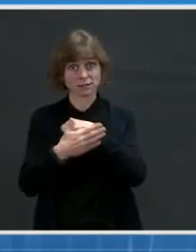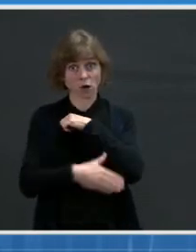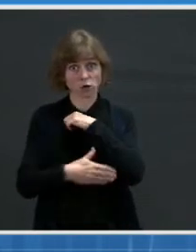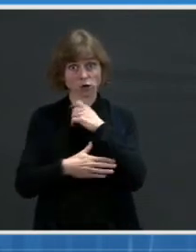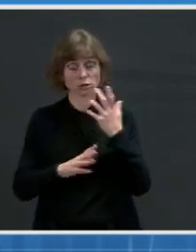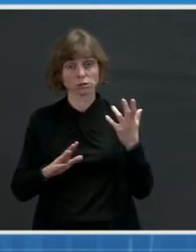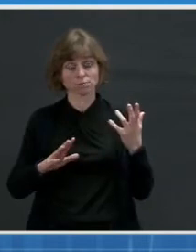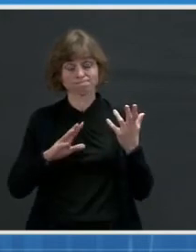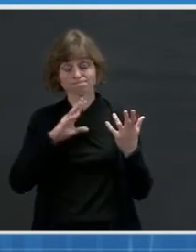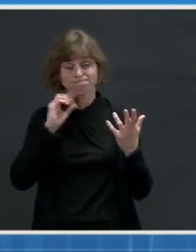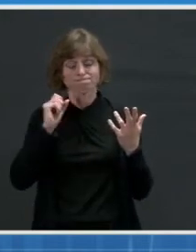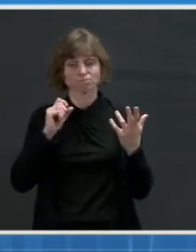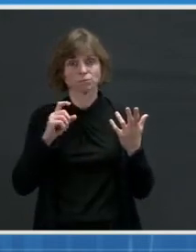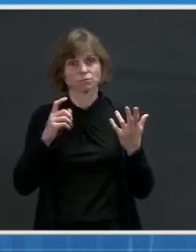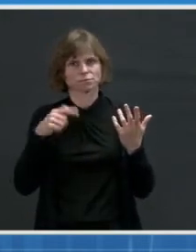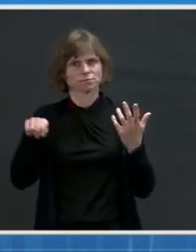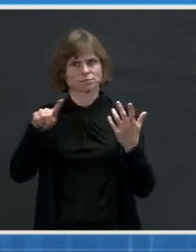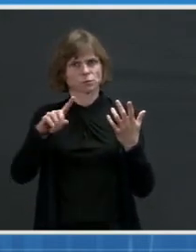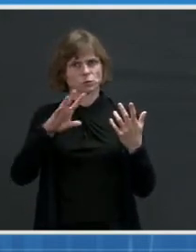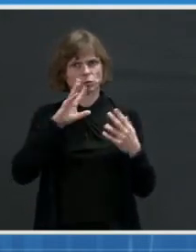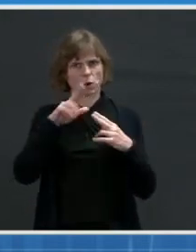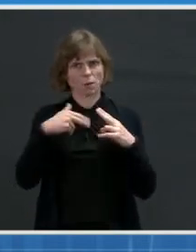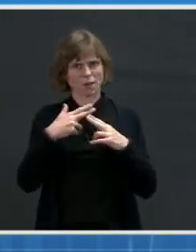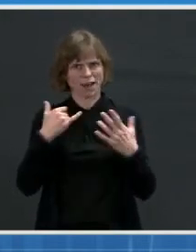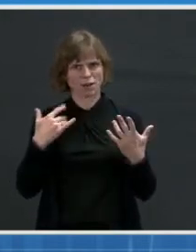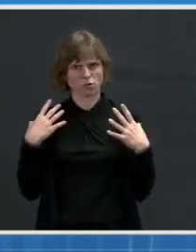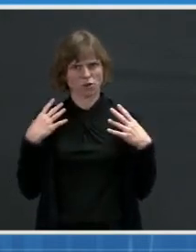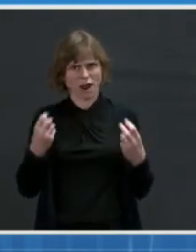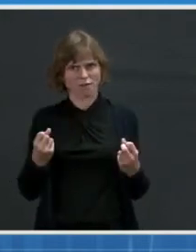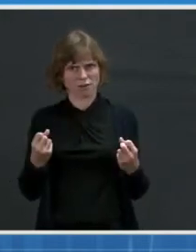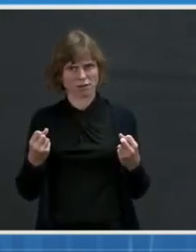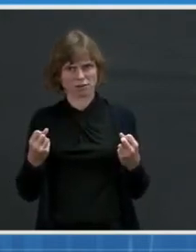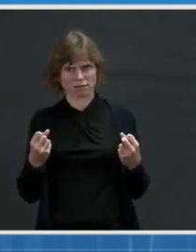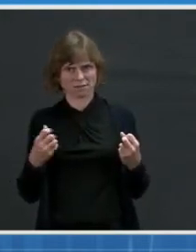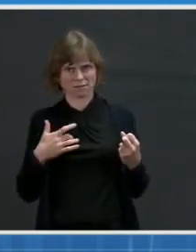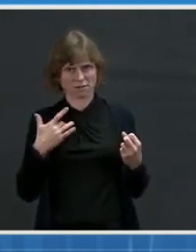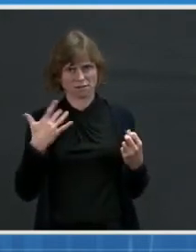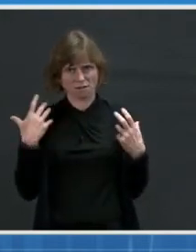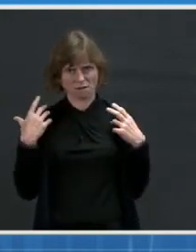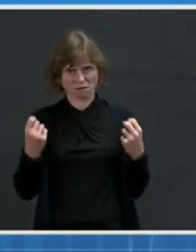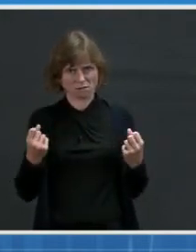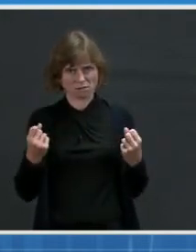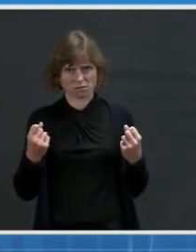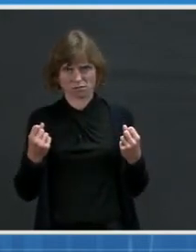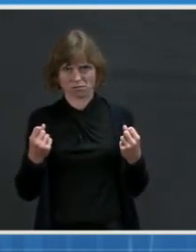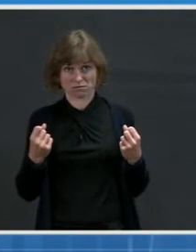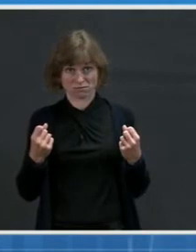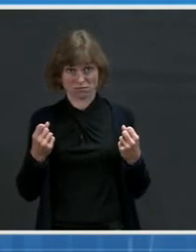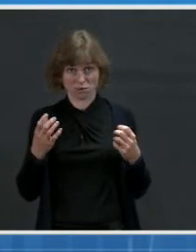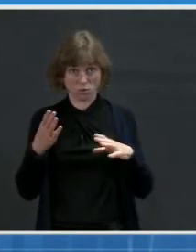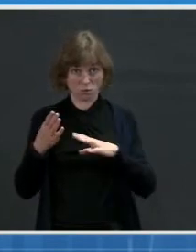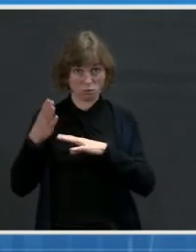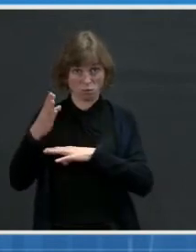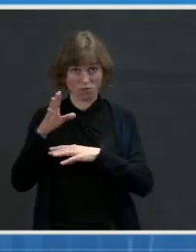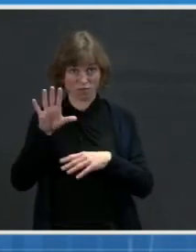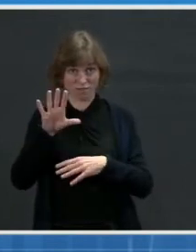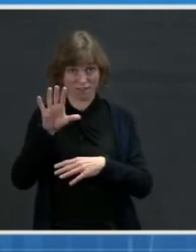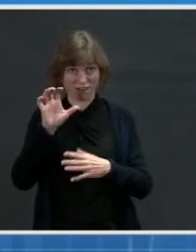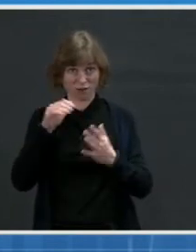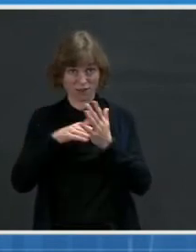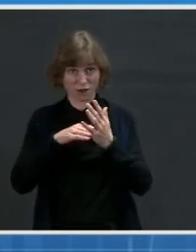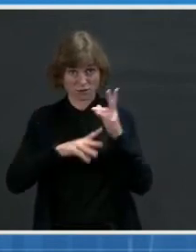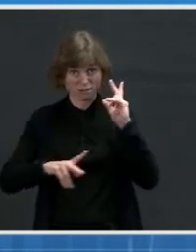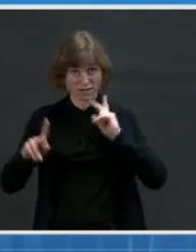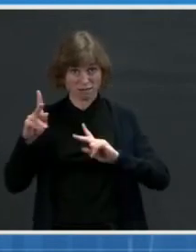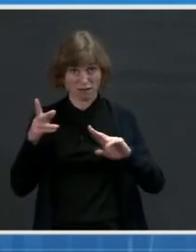of you could speak to that, and whether or how confident you are in whether more than 500,000 people have